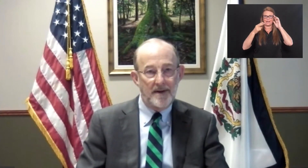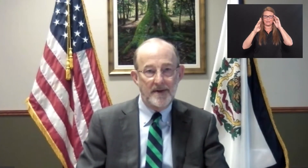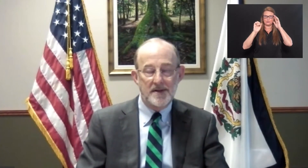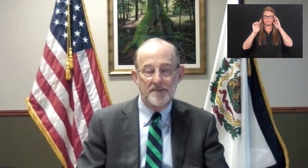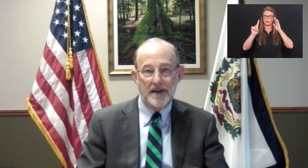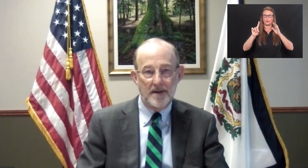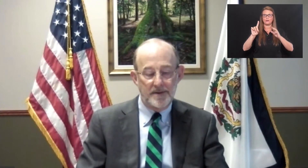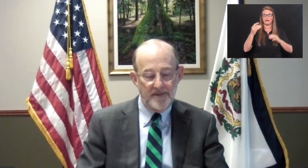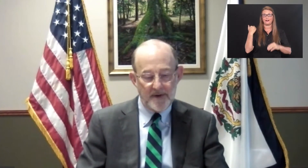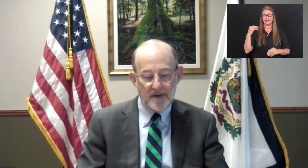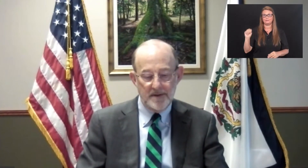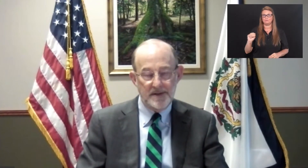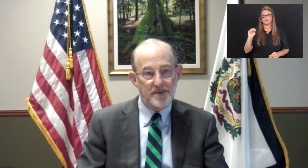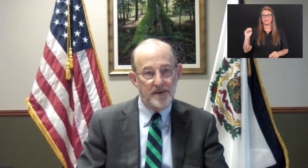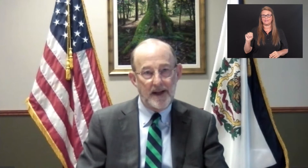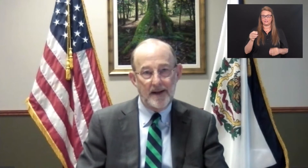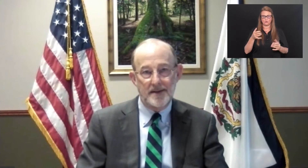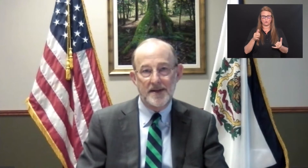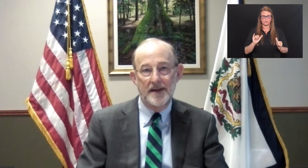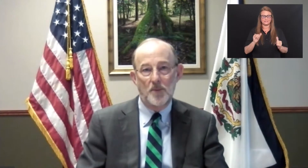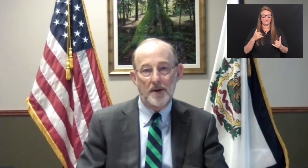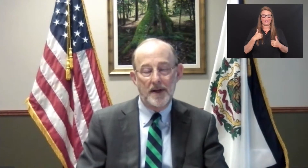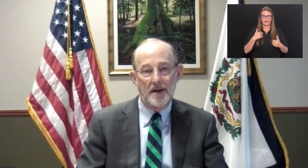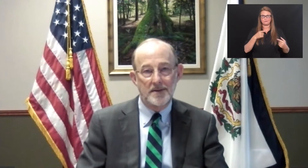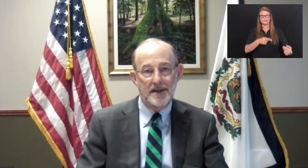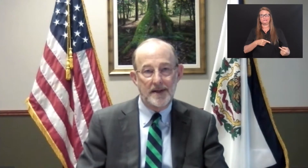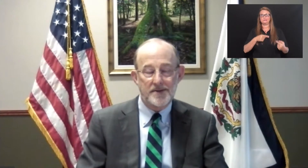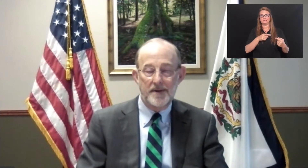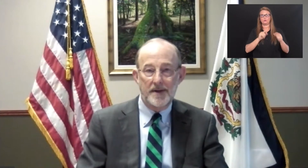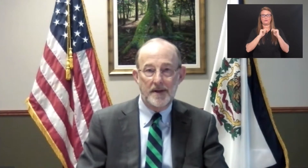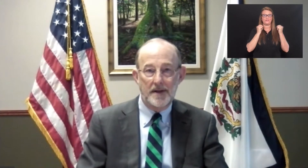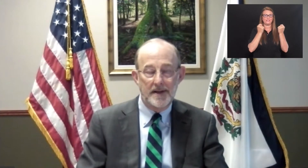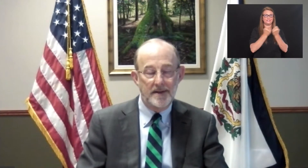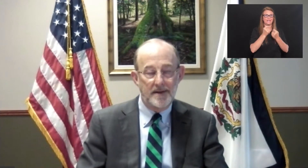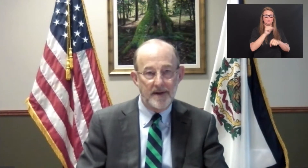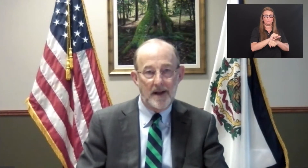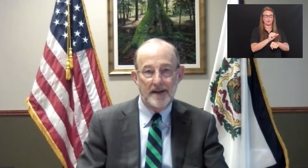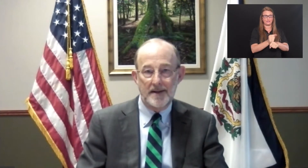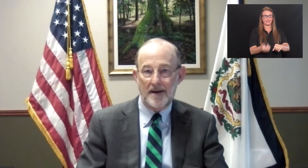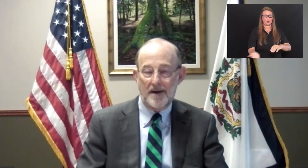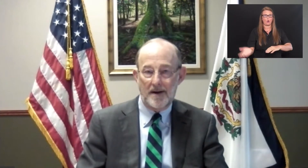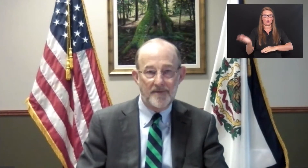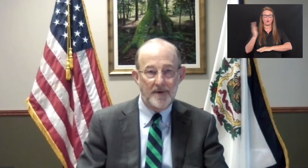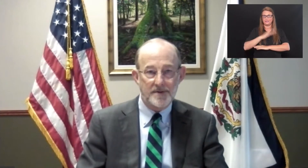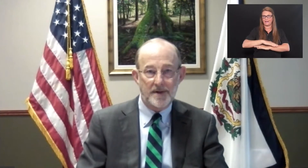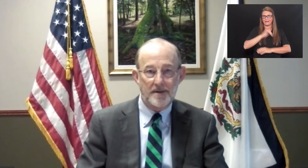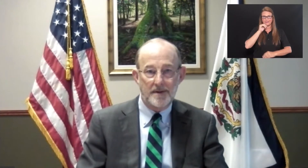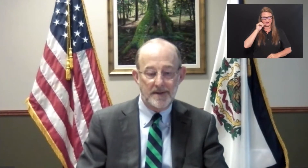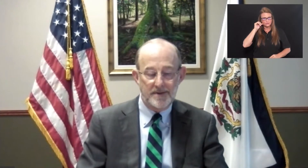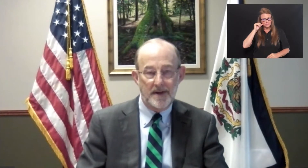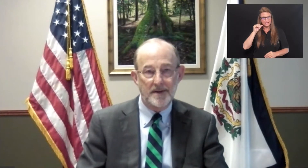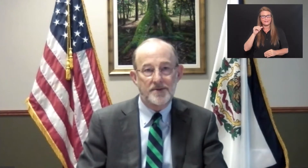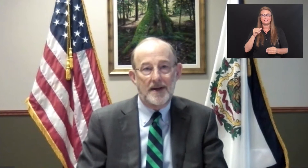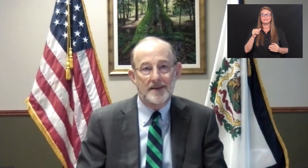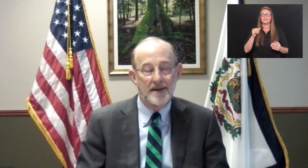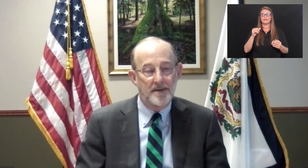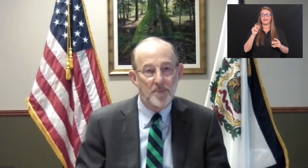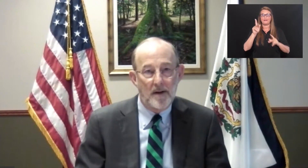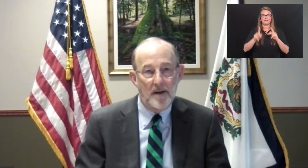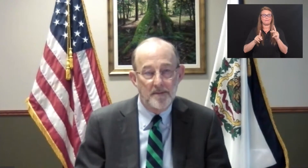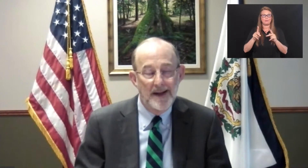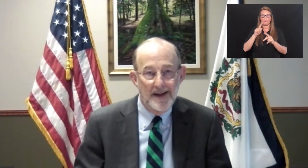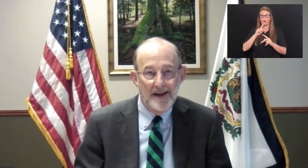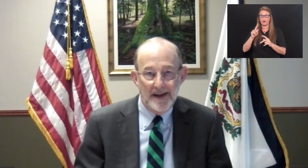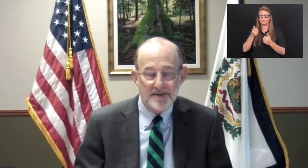are still having some technical difficulties. We had a team working all day yesterday into the night. Our folks are trying to track down